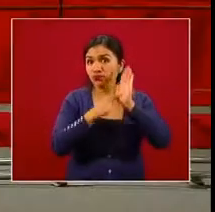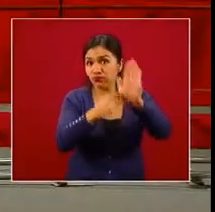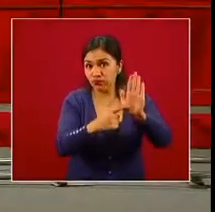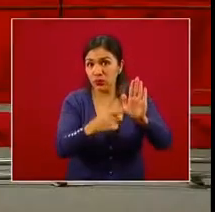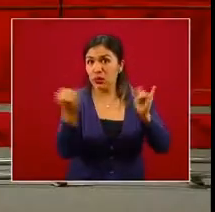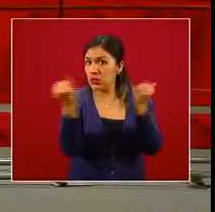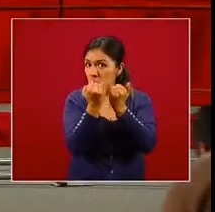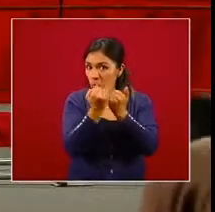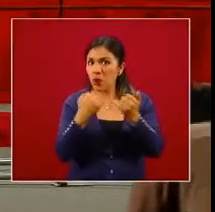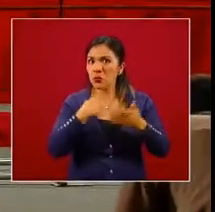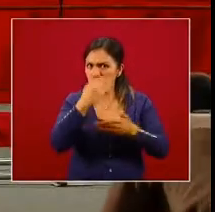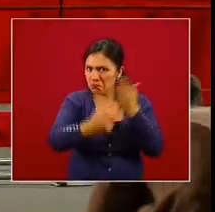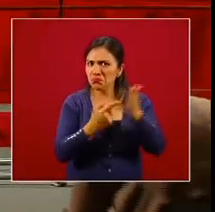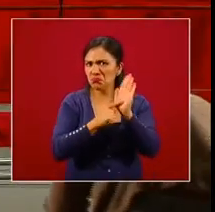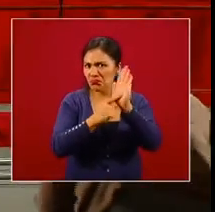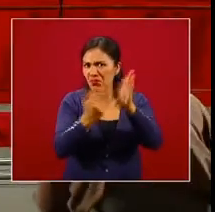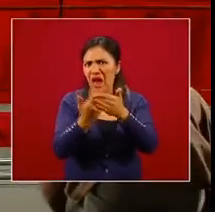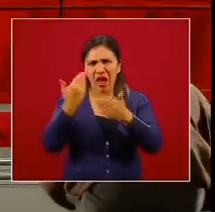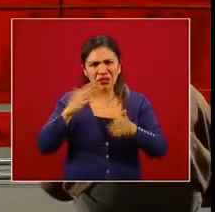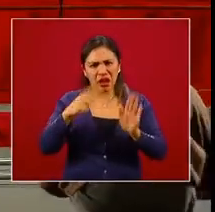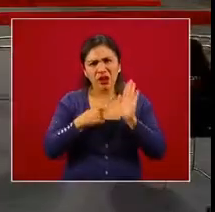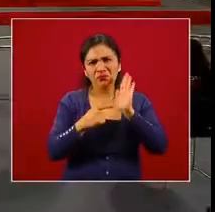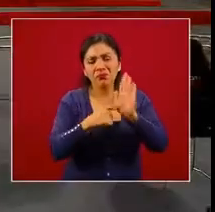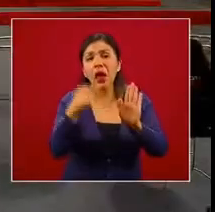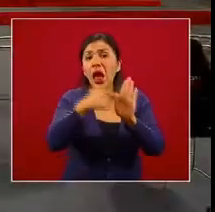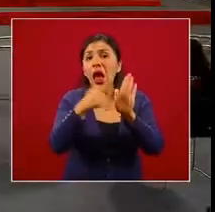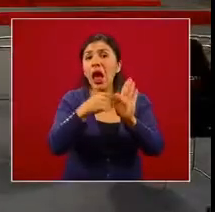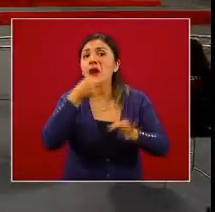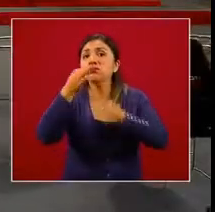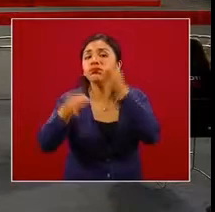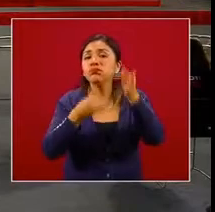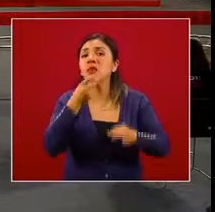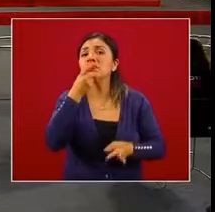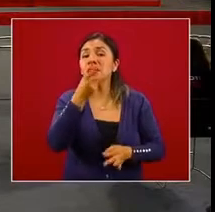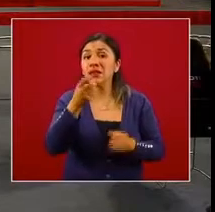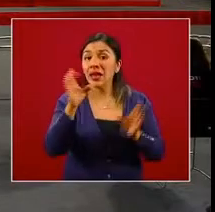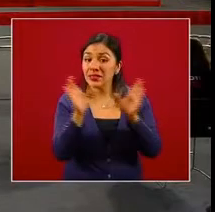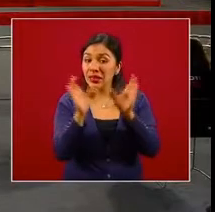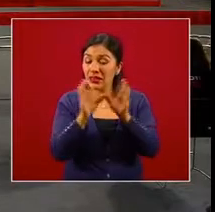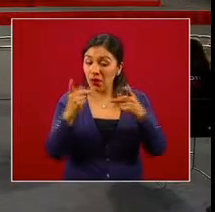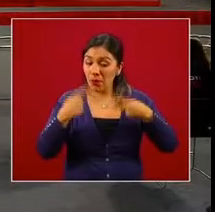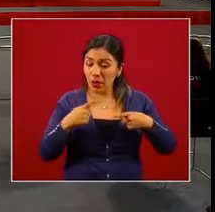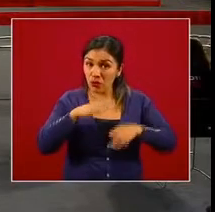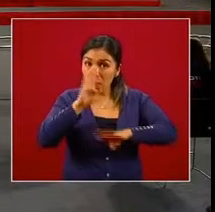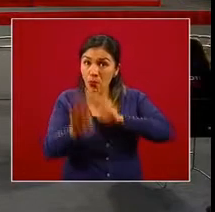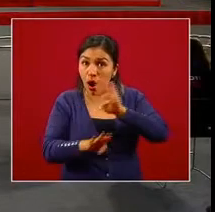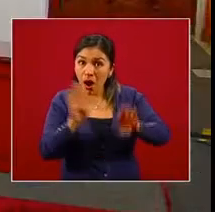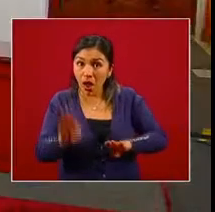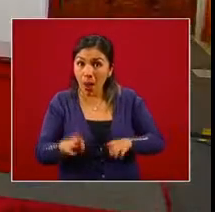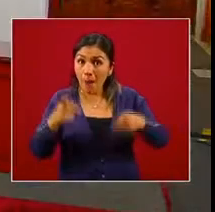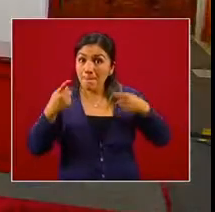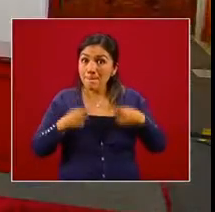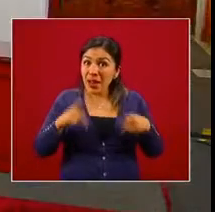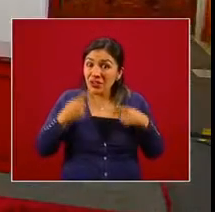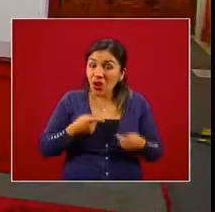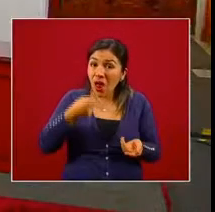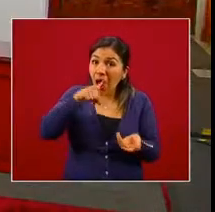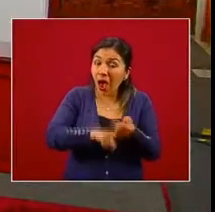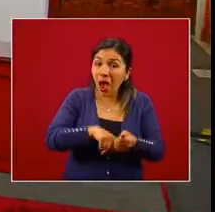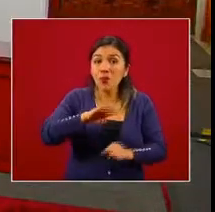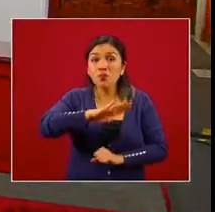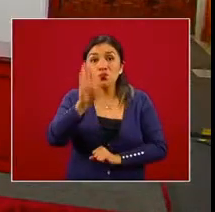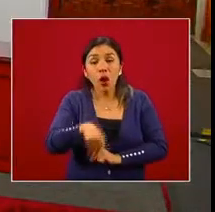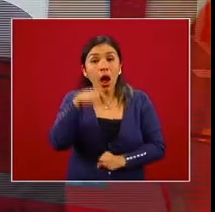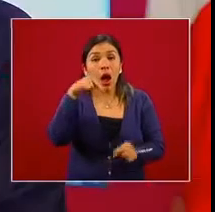is also on the information portal. And there it specifies that death certificates for people